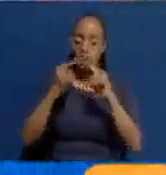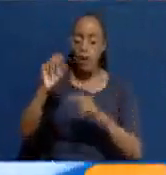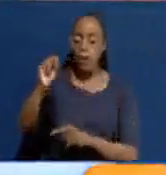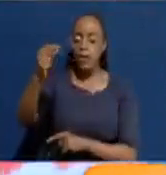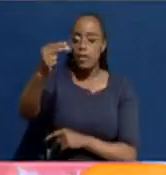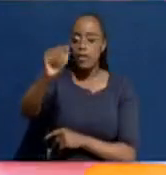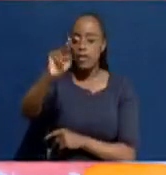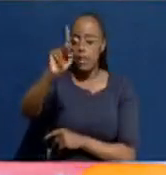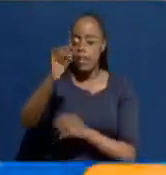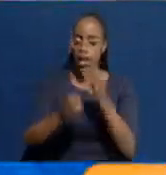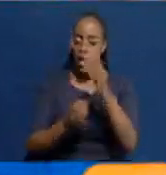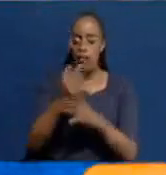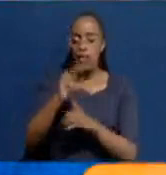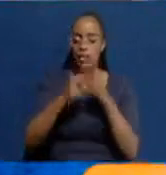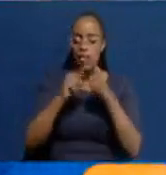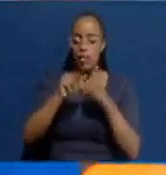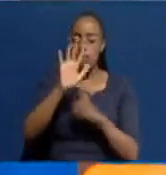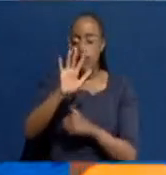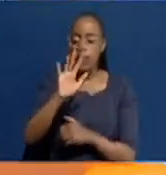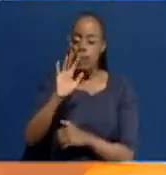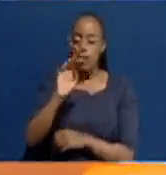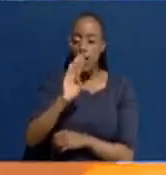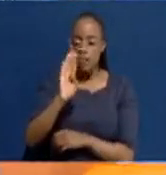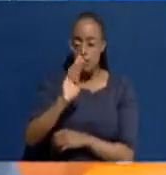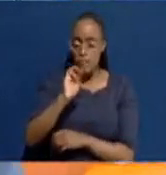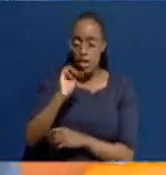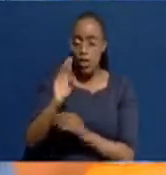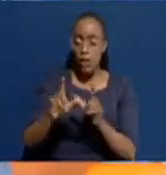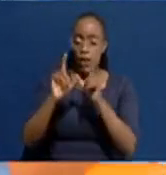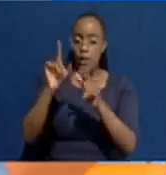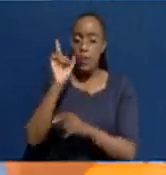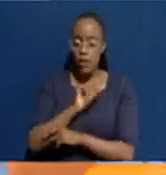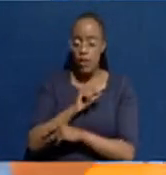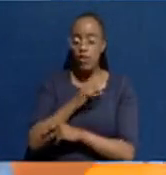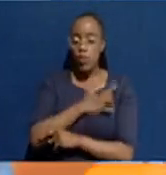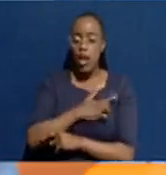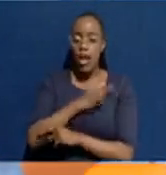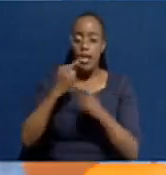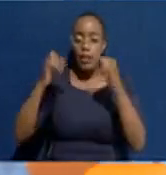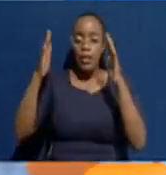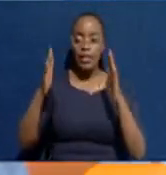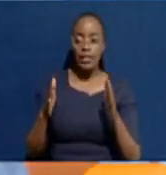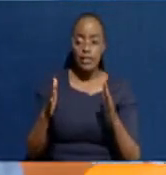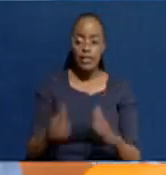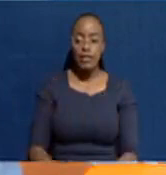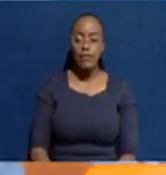jackpot. So far, 7.5 million shillings have been handed to lucky winners.